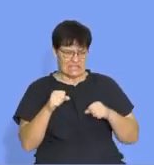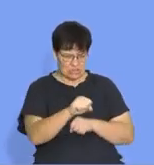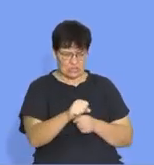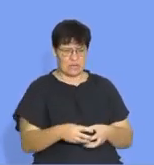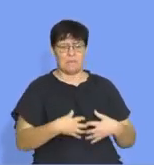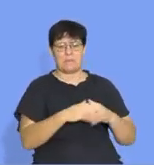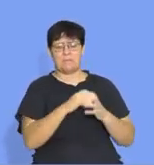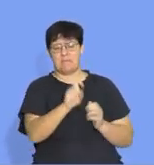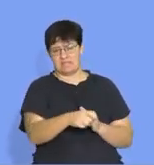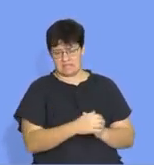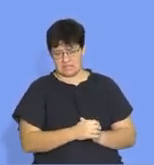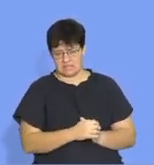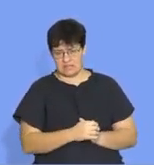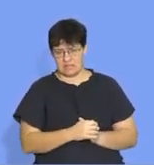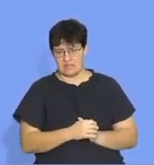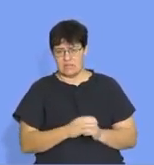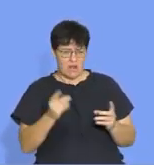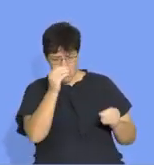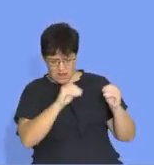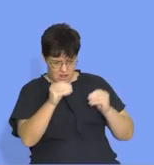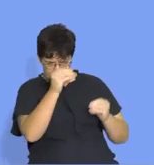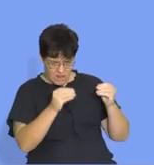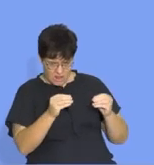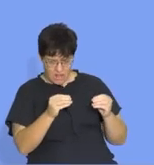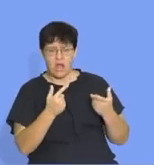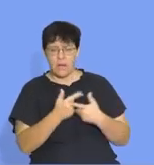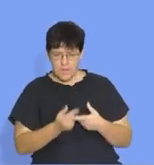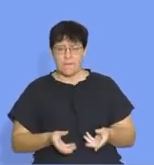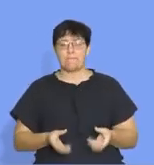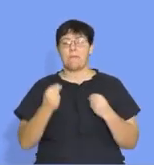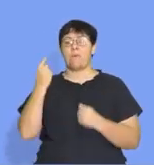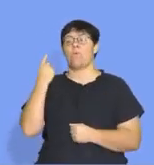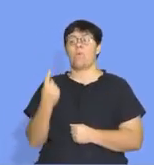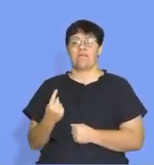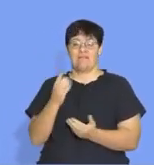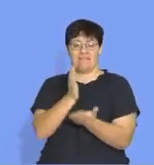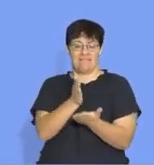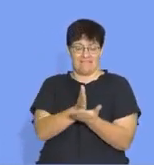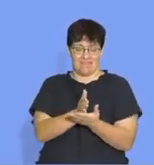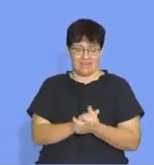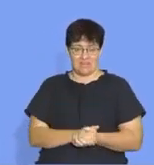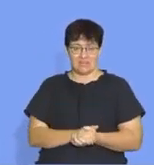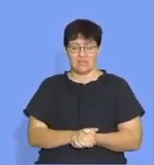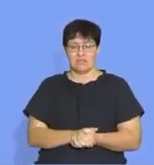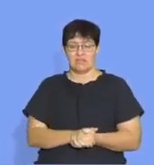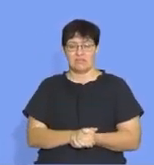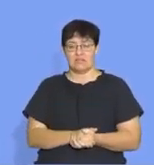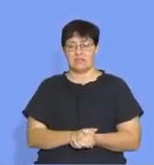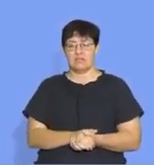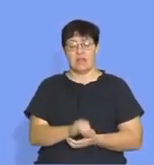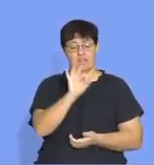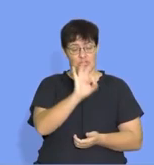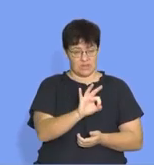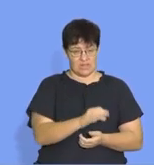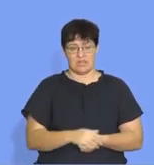that after foiling out this thing, I get 1 as the middle term. So it means my 3 will be there